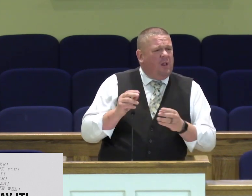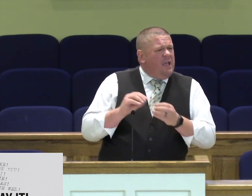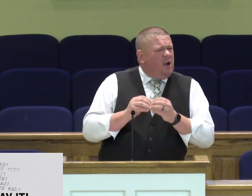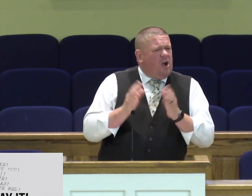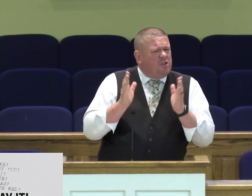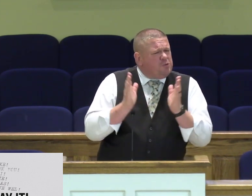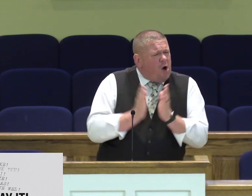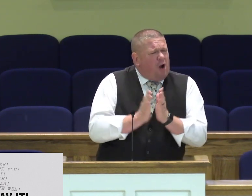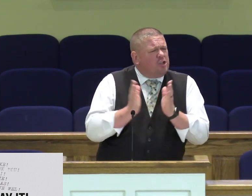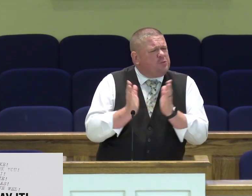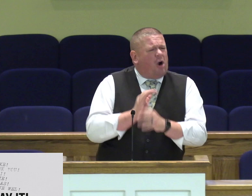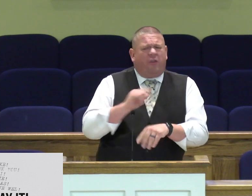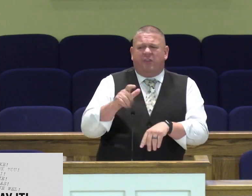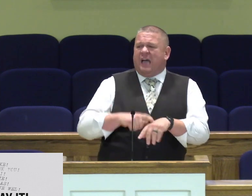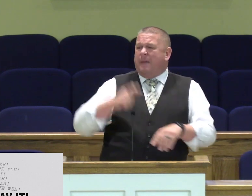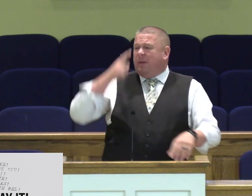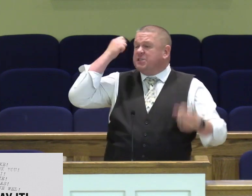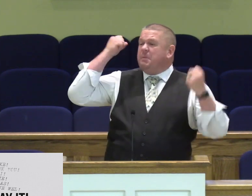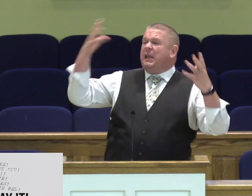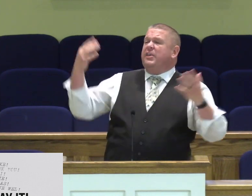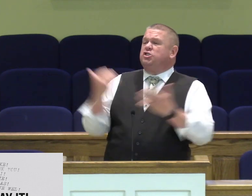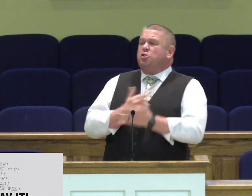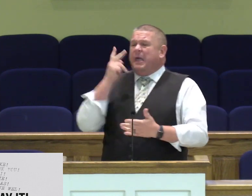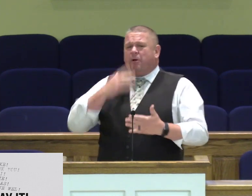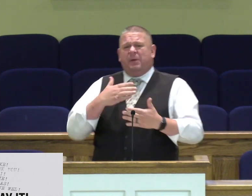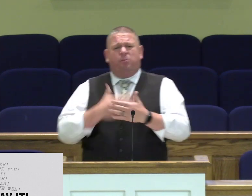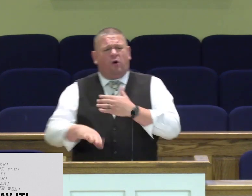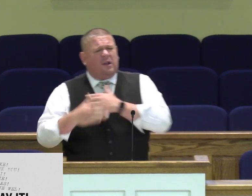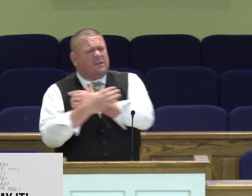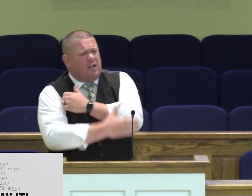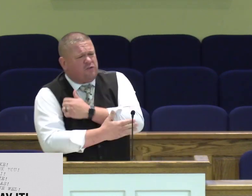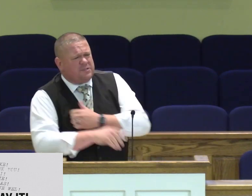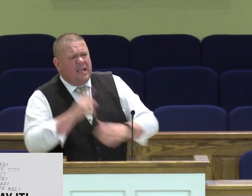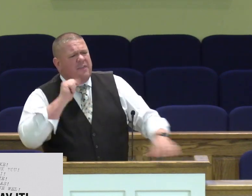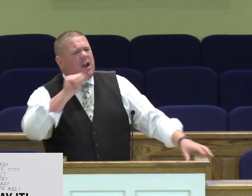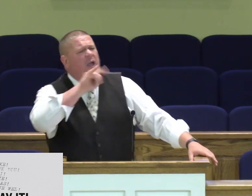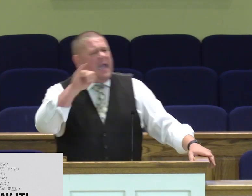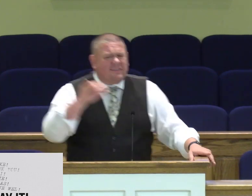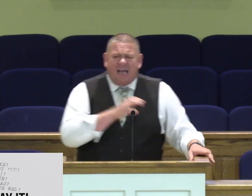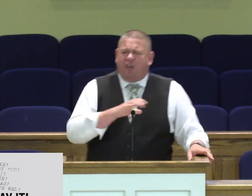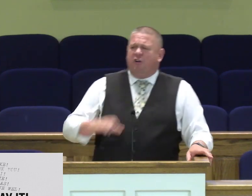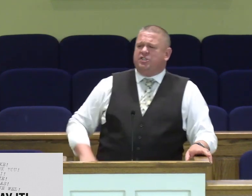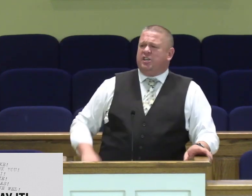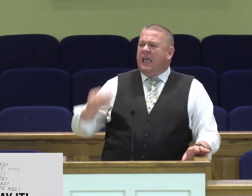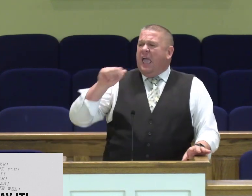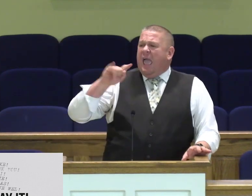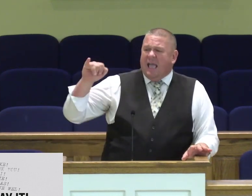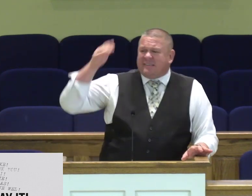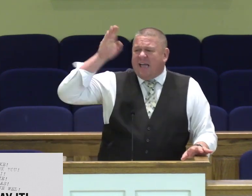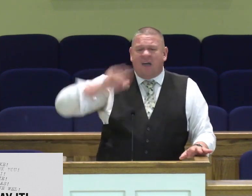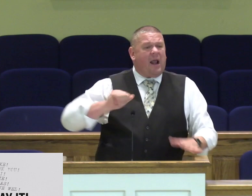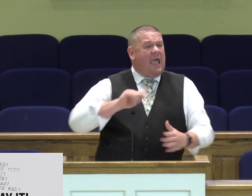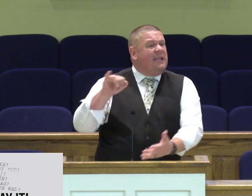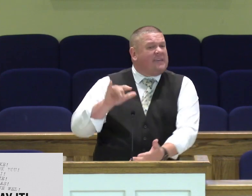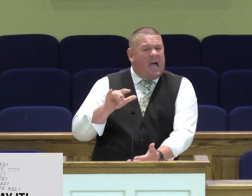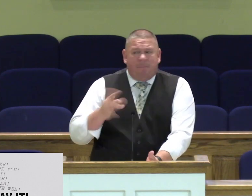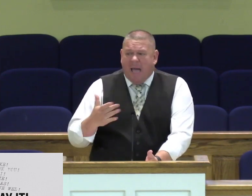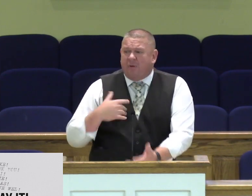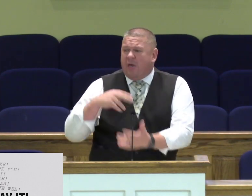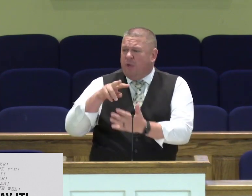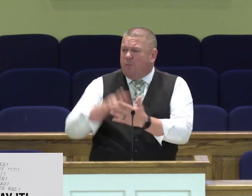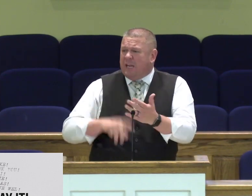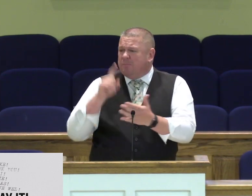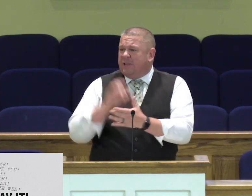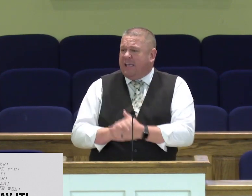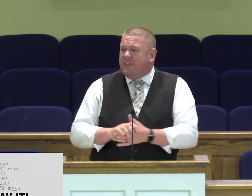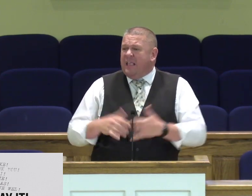people are smaller and smaller all the time, because many of these new people are being born into countries that are anti-Christian, anti-God, anti-Bible